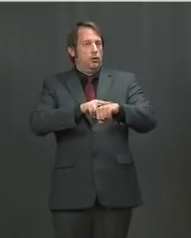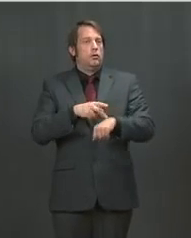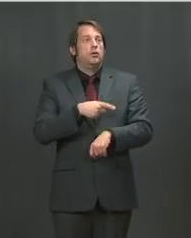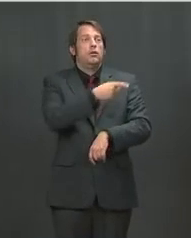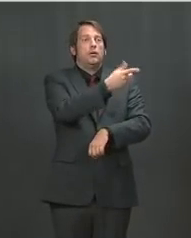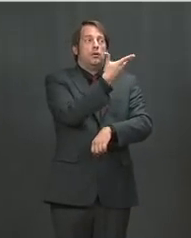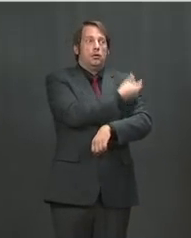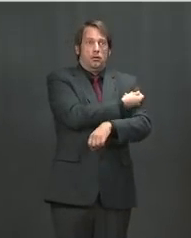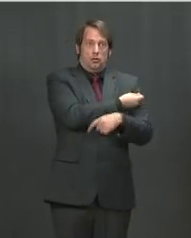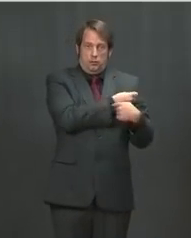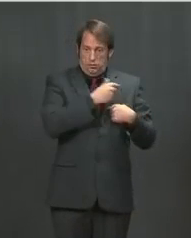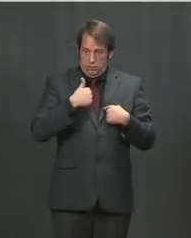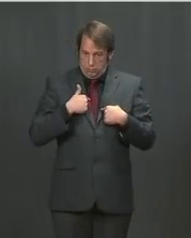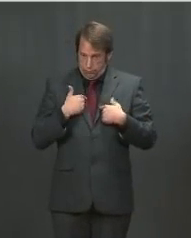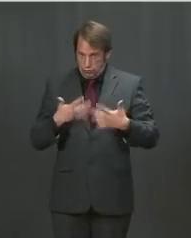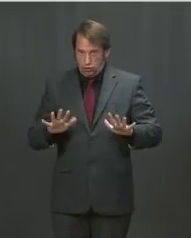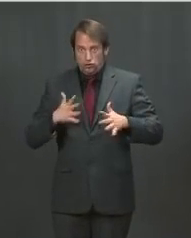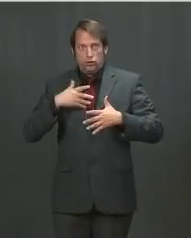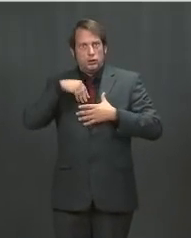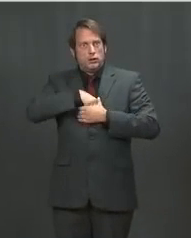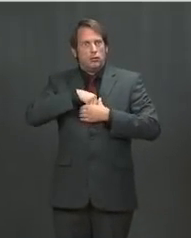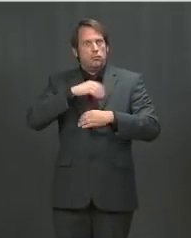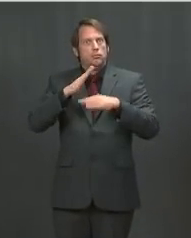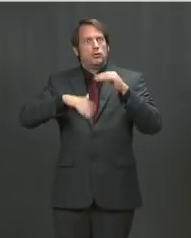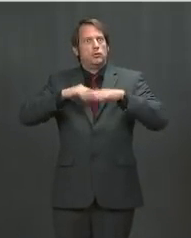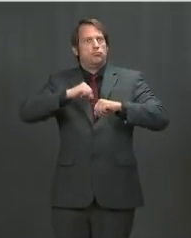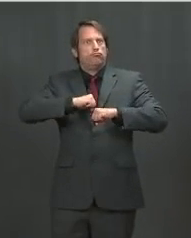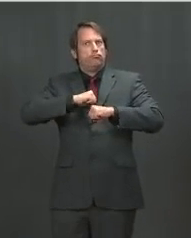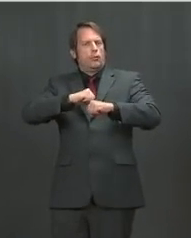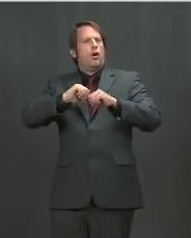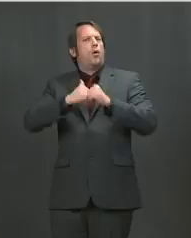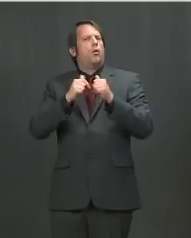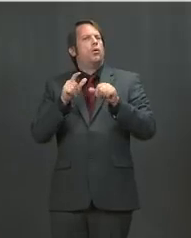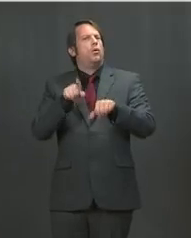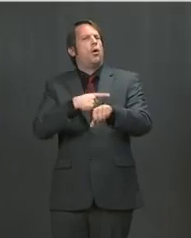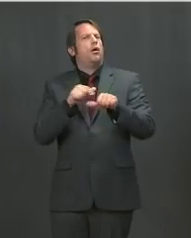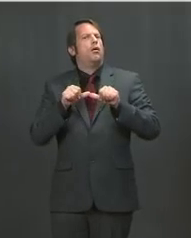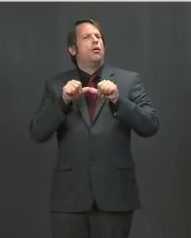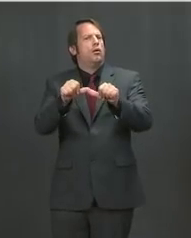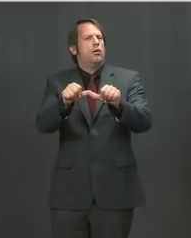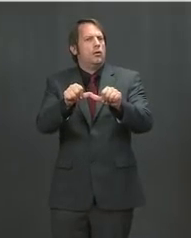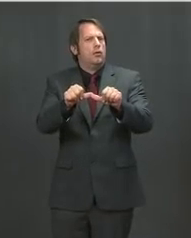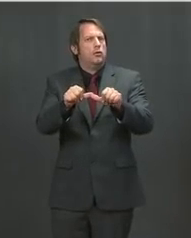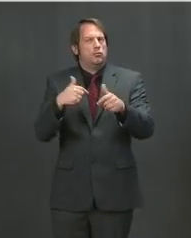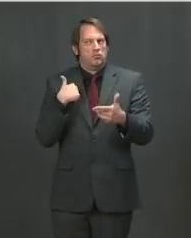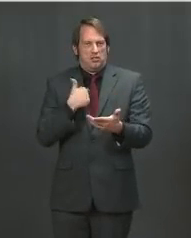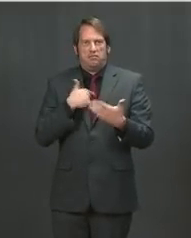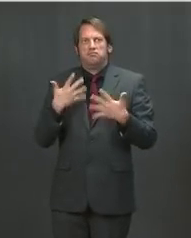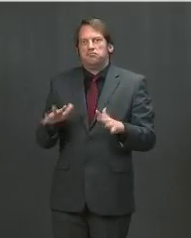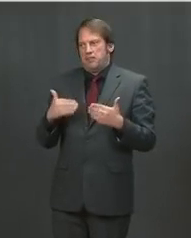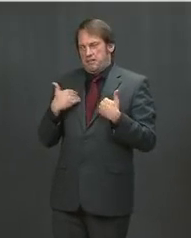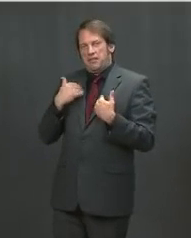With regard to natural infection, we now have a considerable amount of information related to the